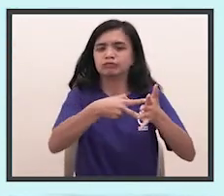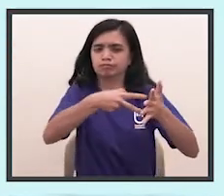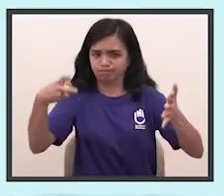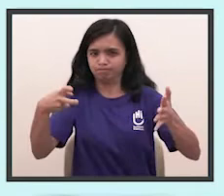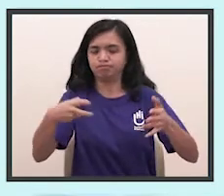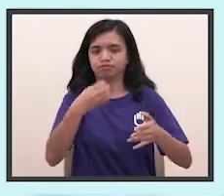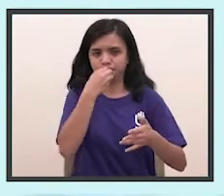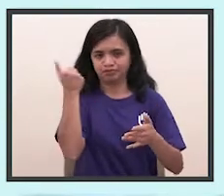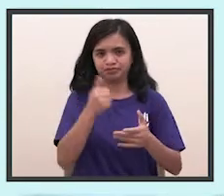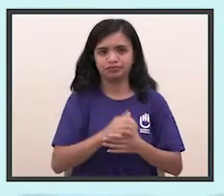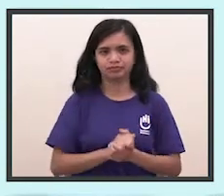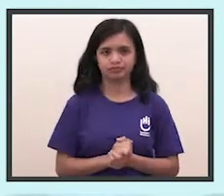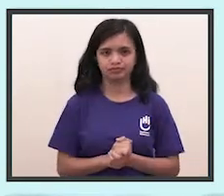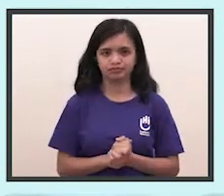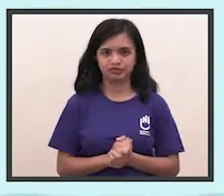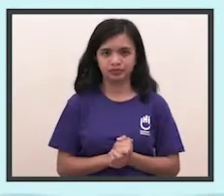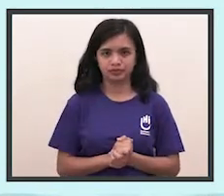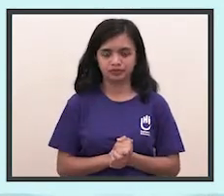reached by flood water.